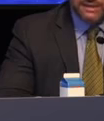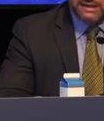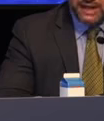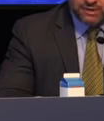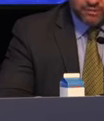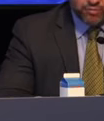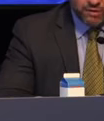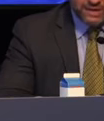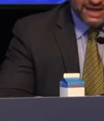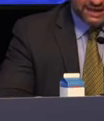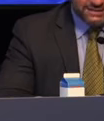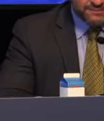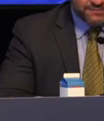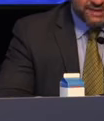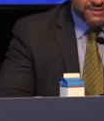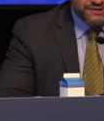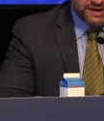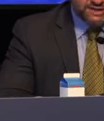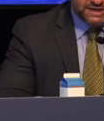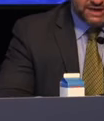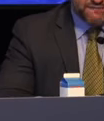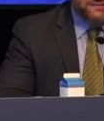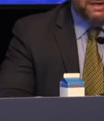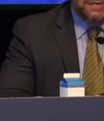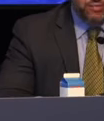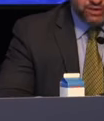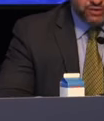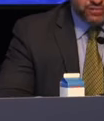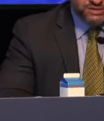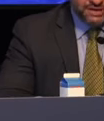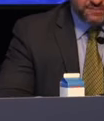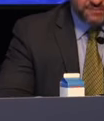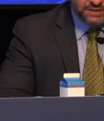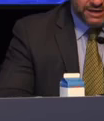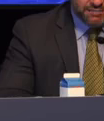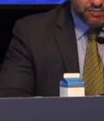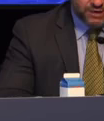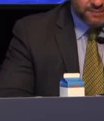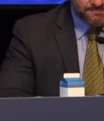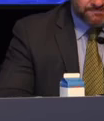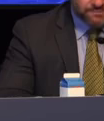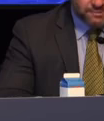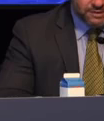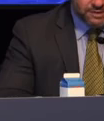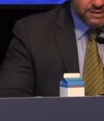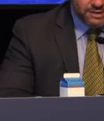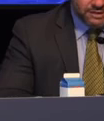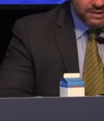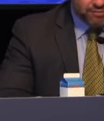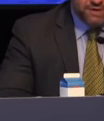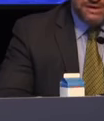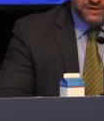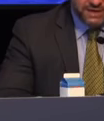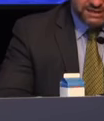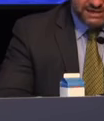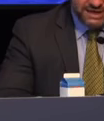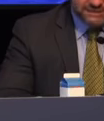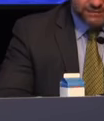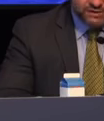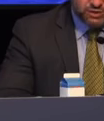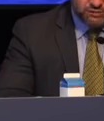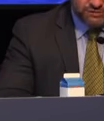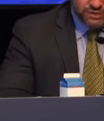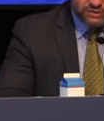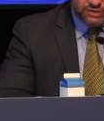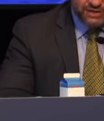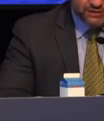1976. Now we're reporting the highest, as we find our state at 15.3% unemployed. Employment in the Garden State has